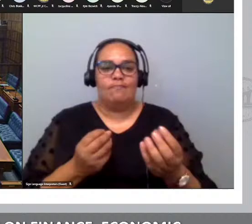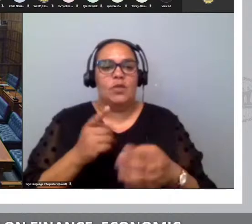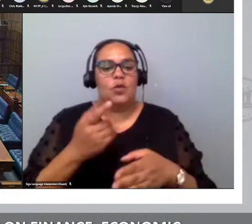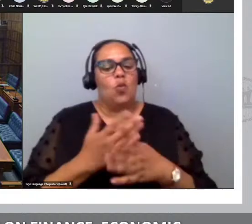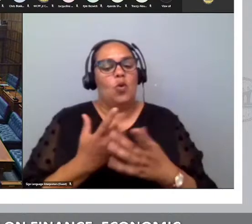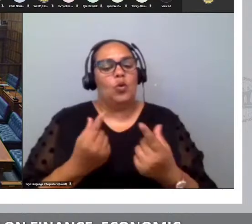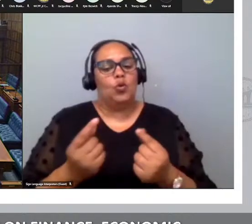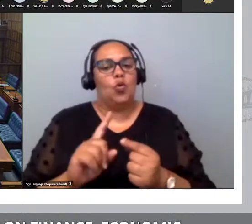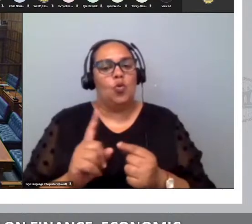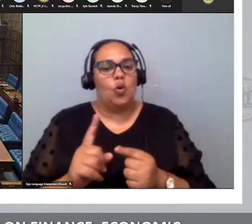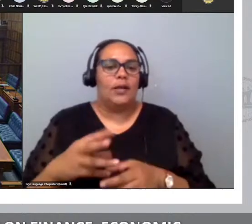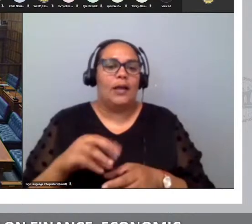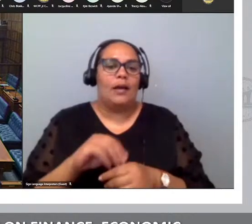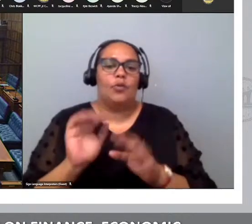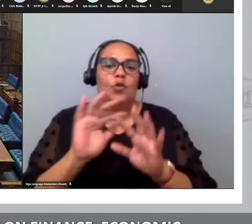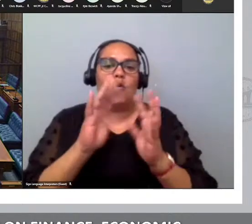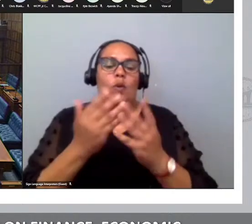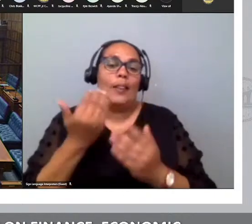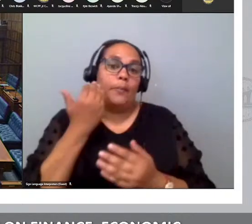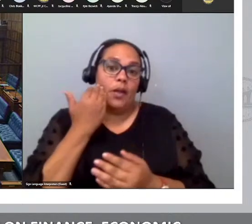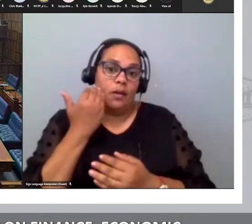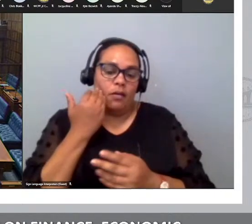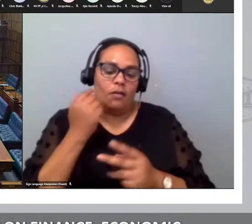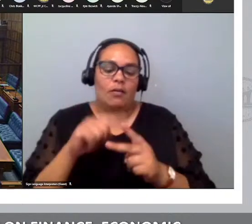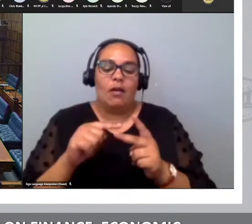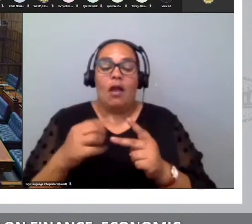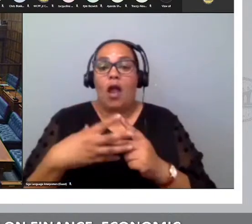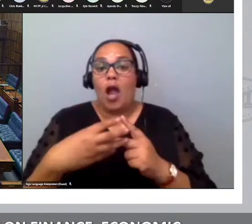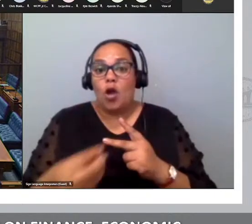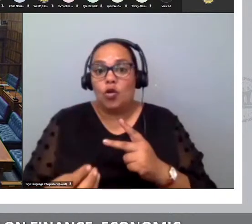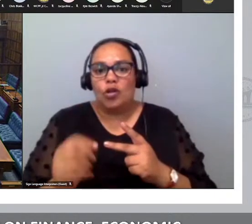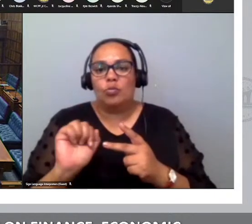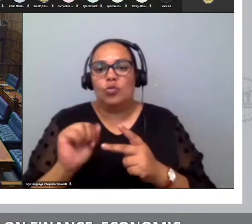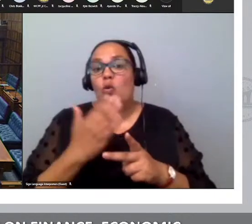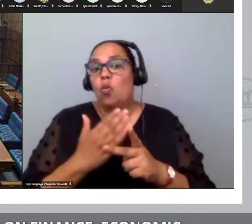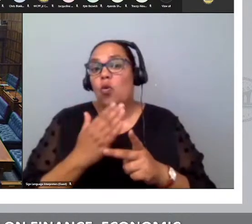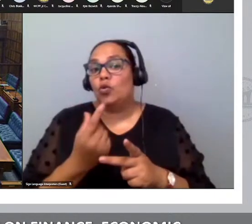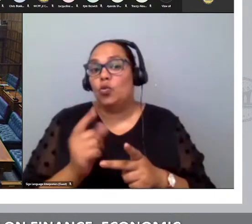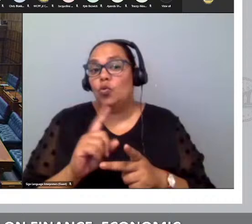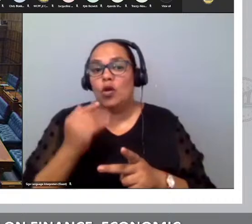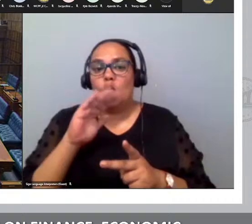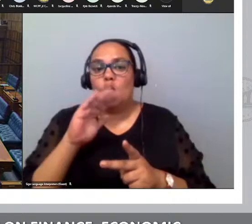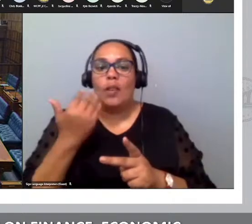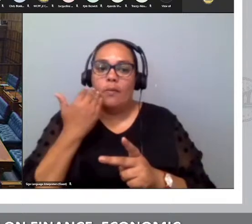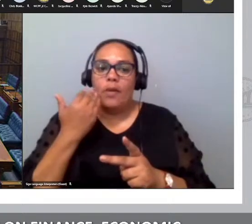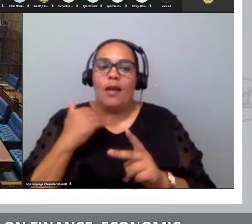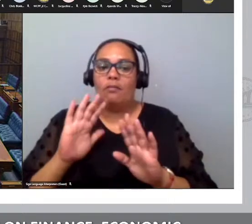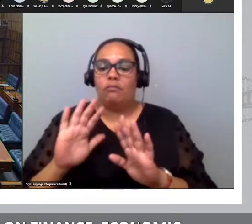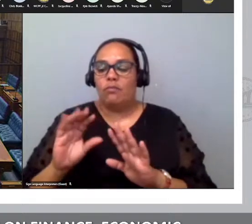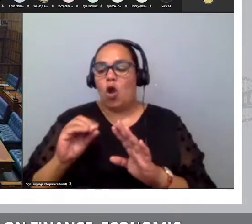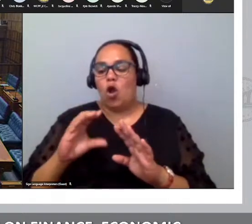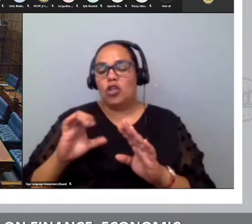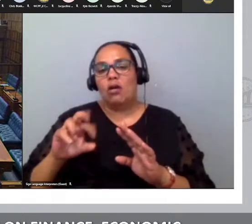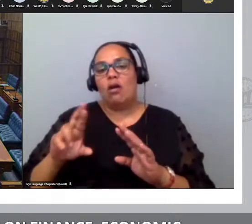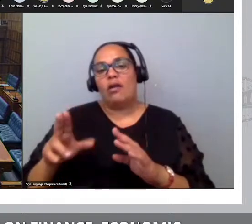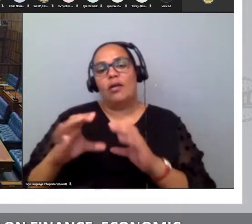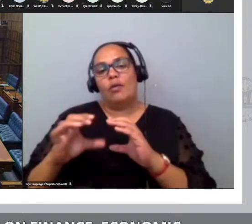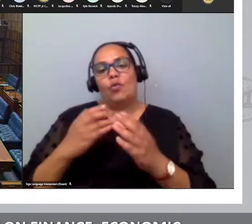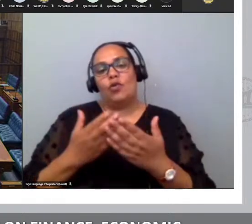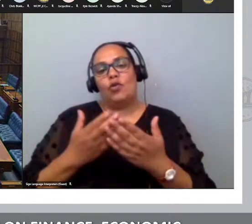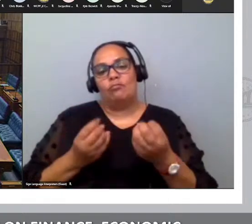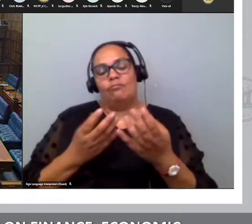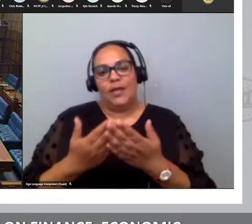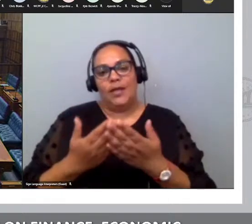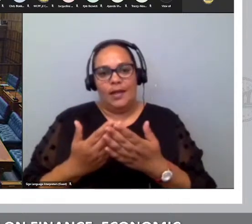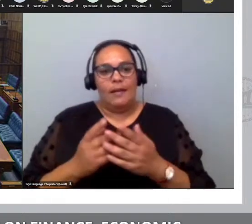doing in regard to the World Bank the outcomes and the work that they've done with the world bank I'll leave that to Oscar to to communicate